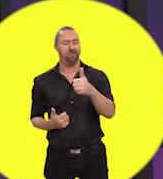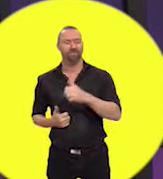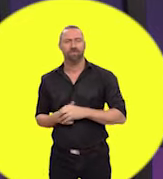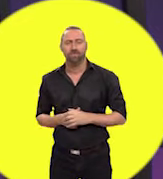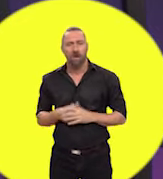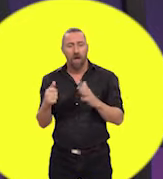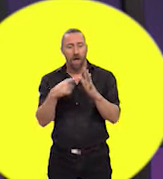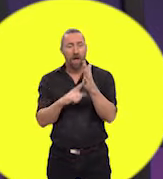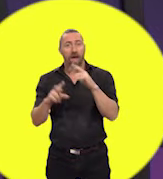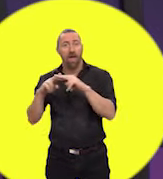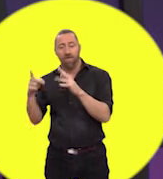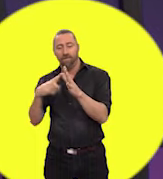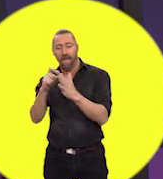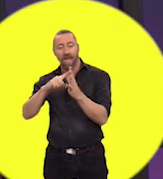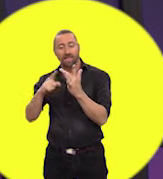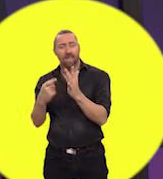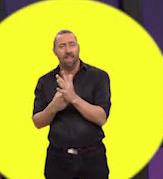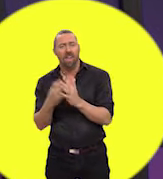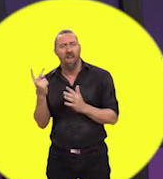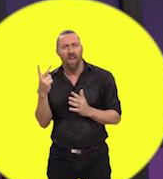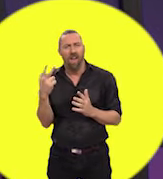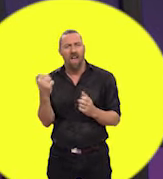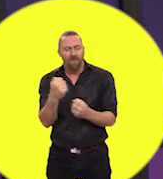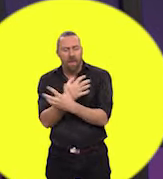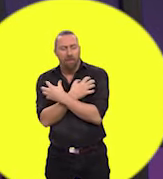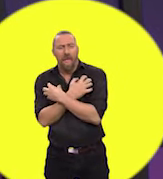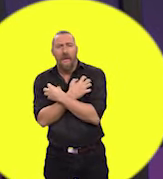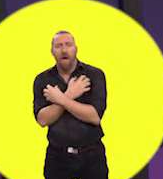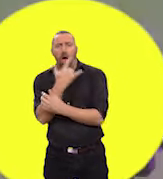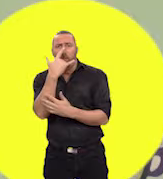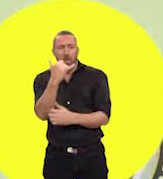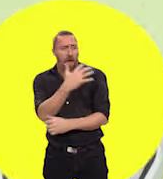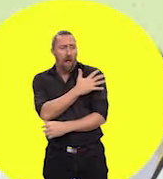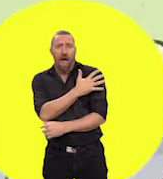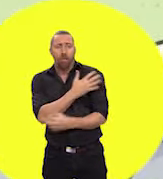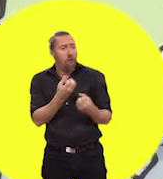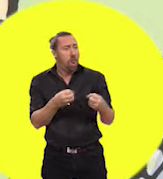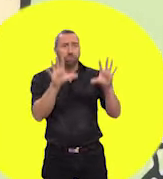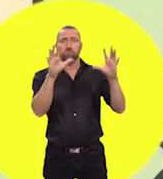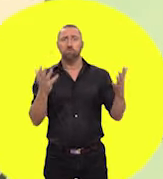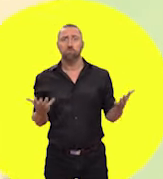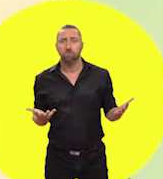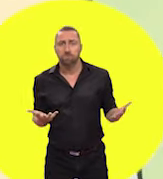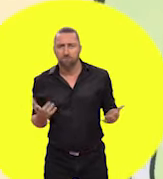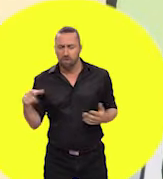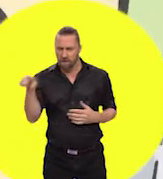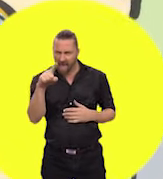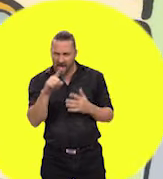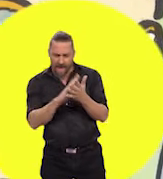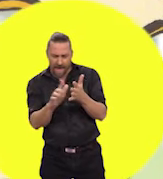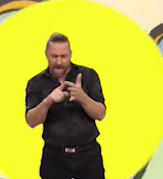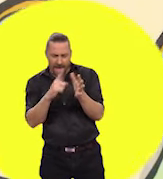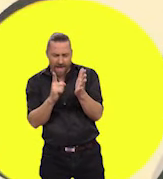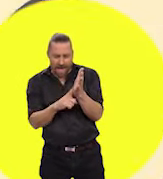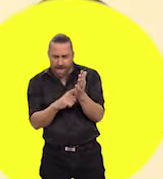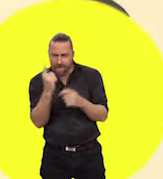Do you remember Alf and Adair? They had a bear who had lost his arm. And so they had healing and mending